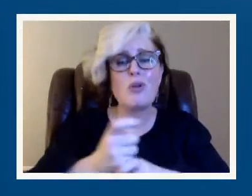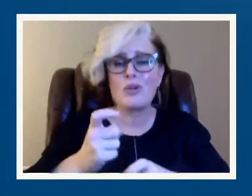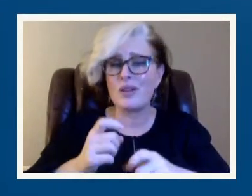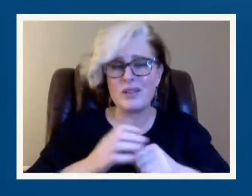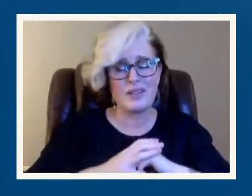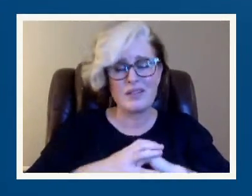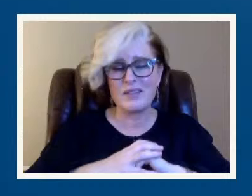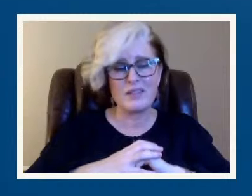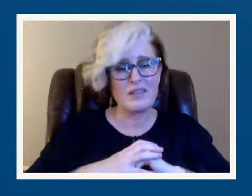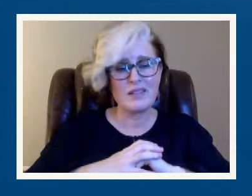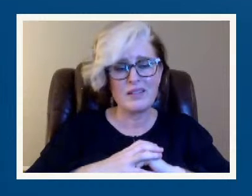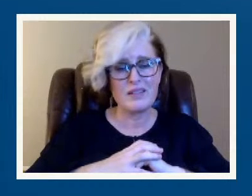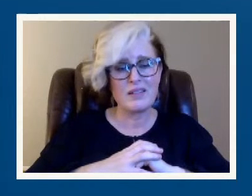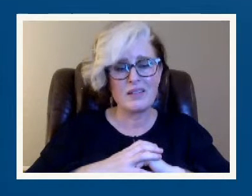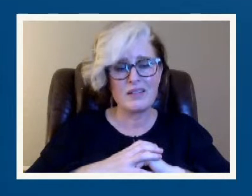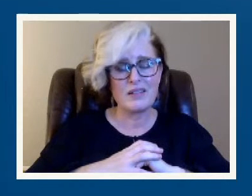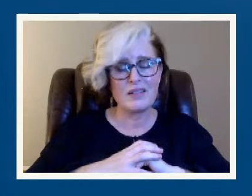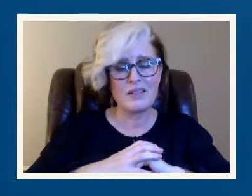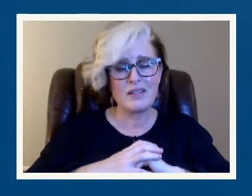Yeah,